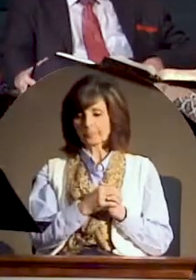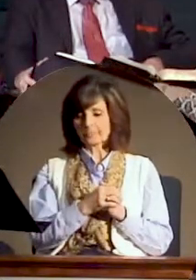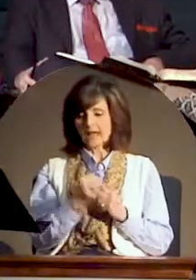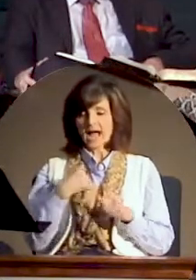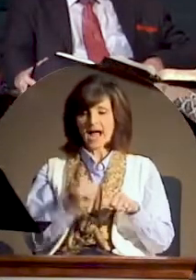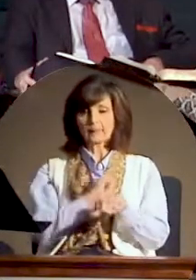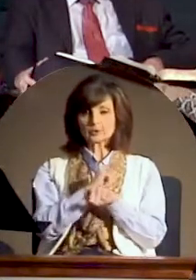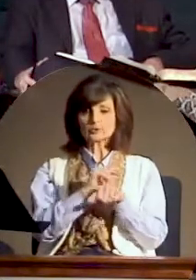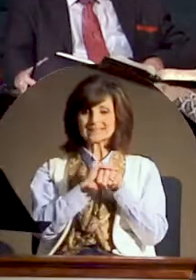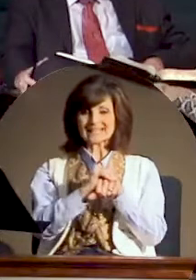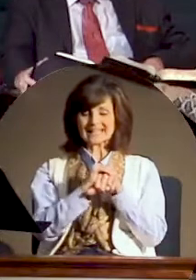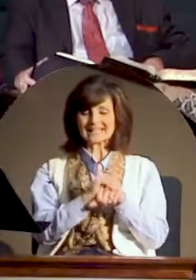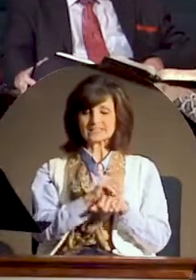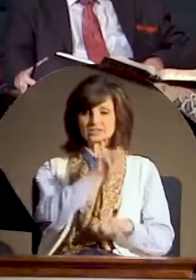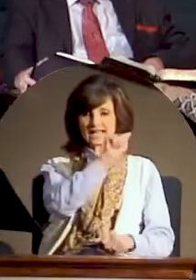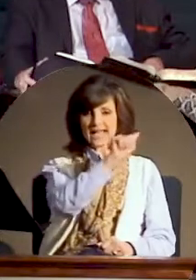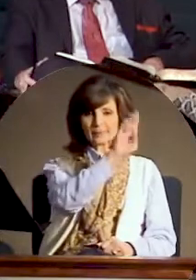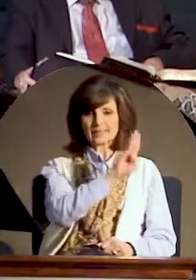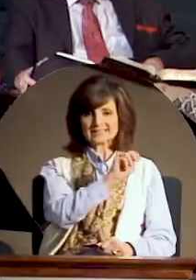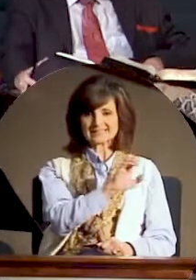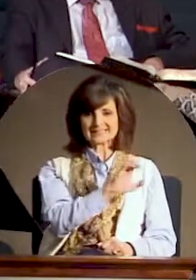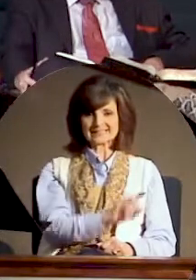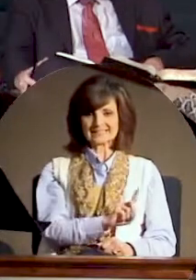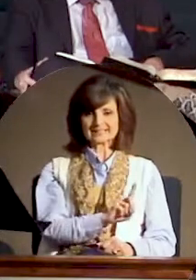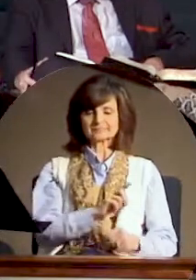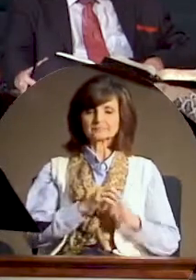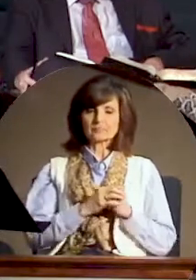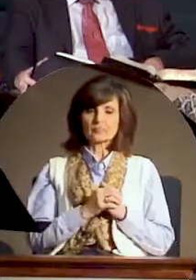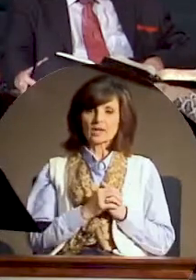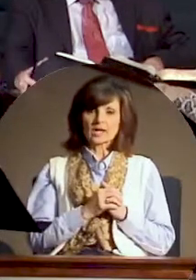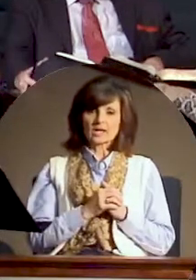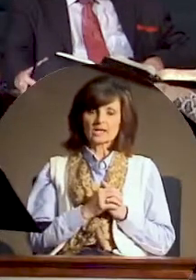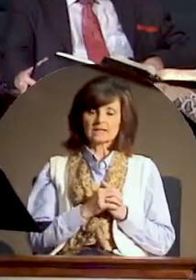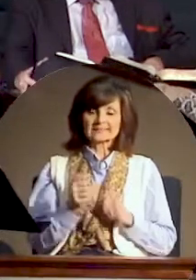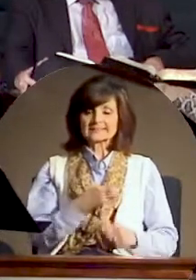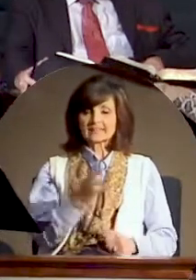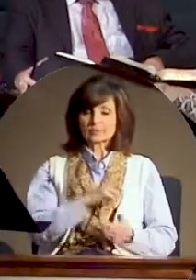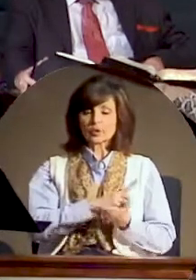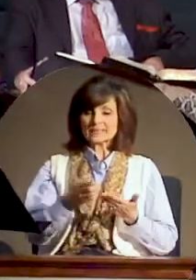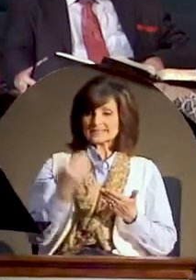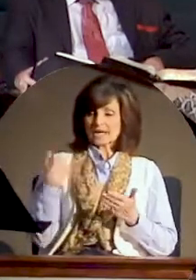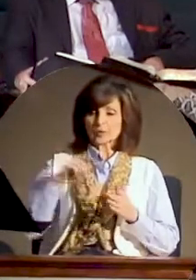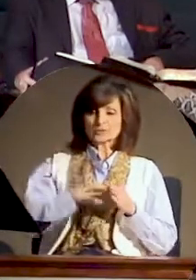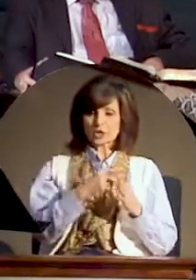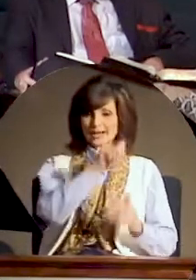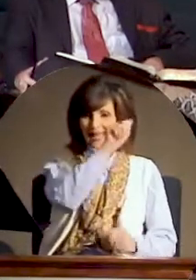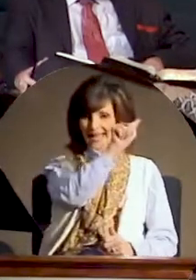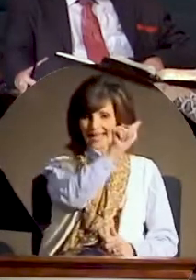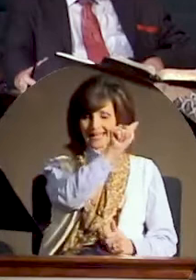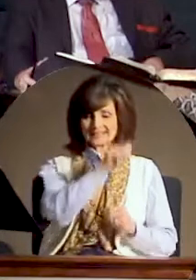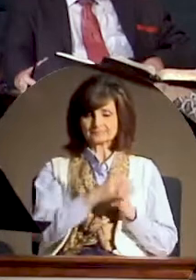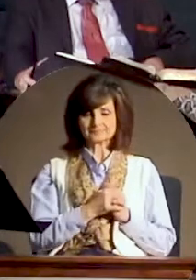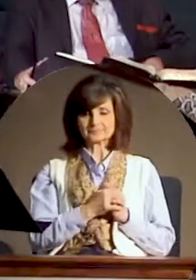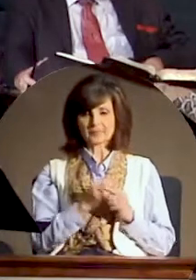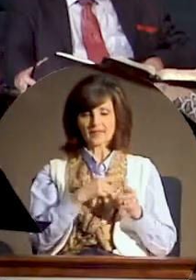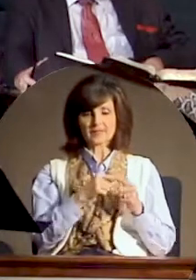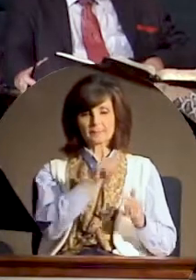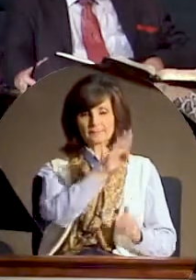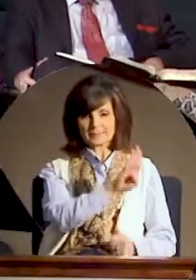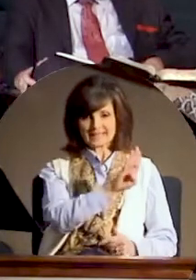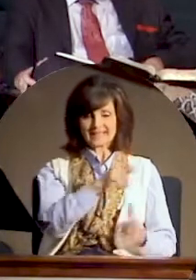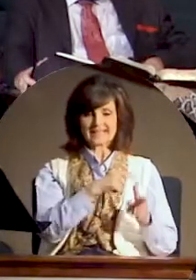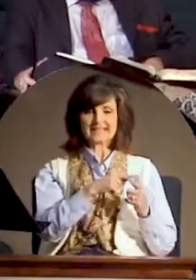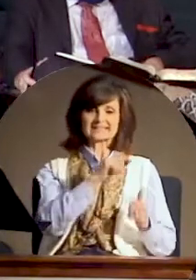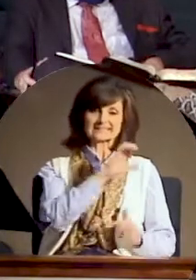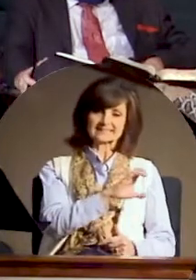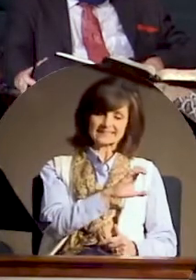using our English alphabet, you know, to kind of work our way through this. So several weeks ago, we started with the letter A, and then B, and